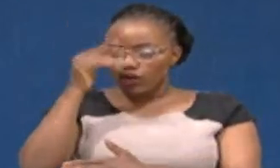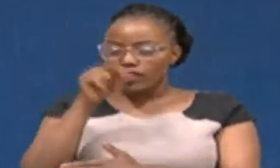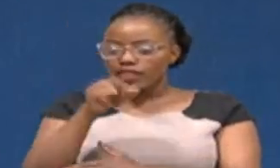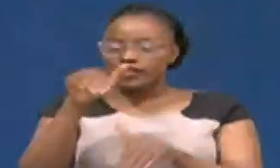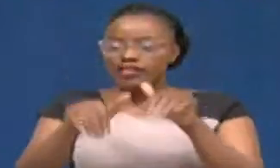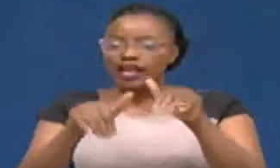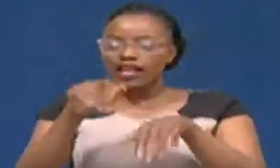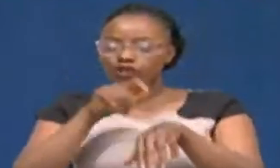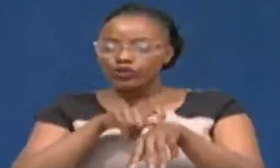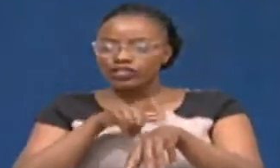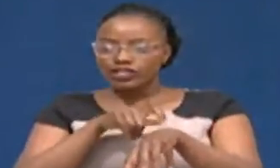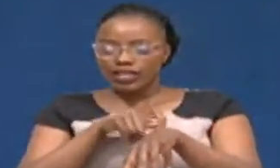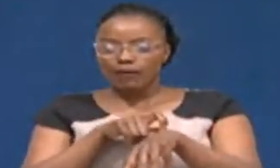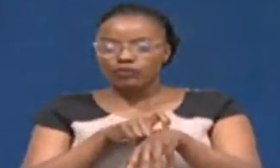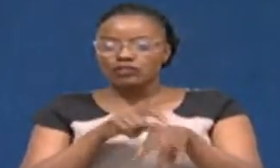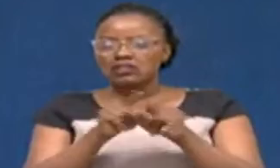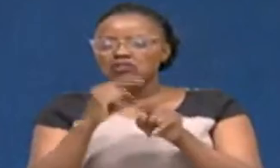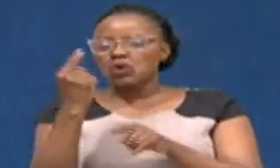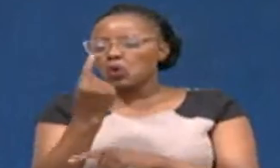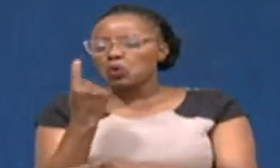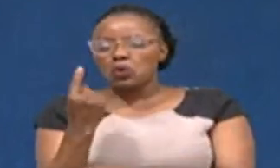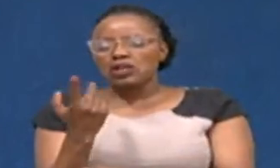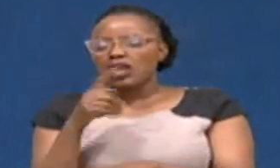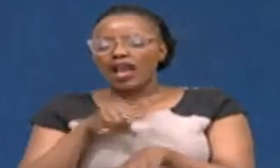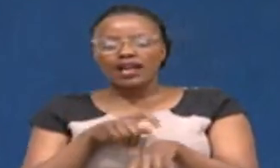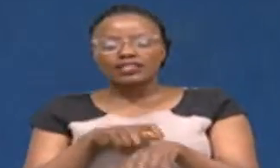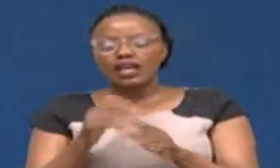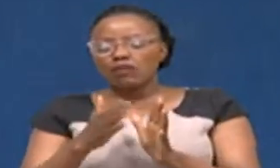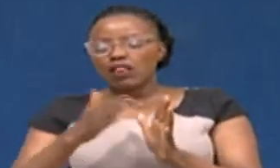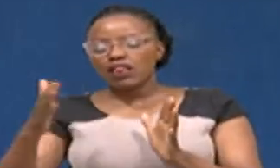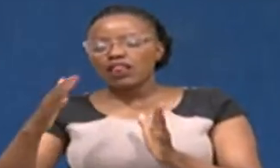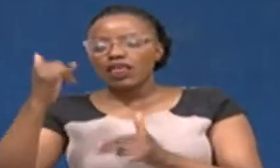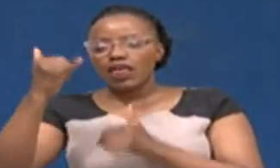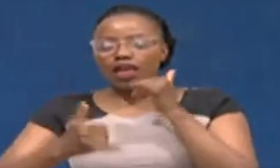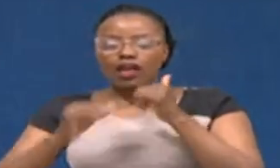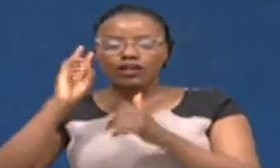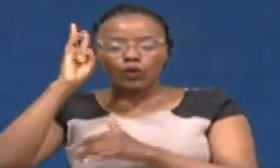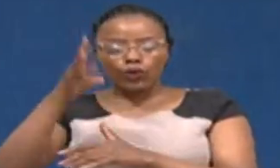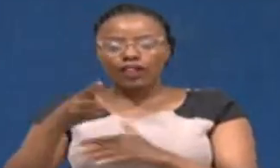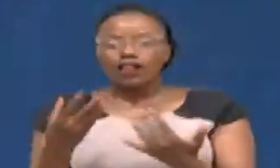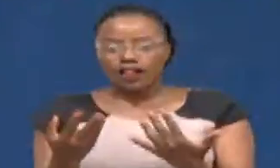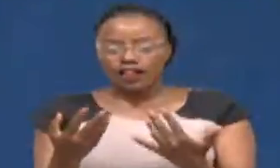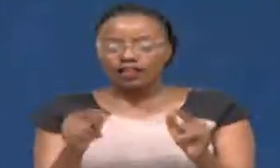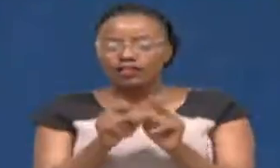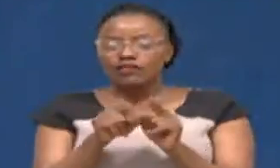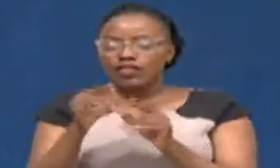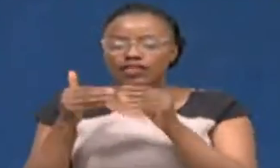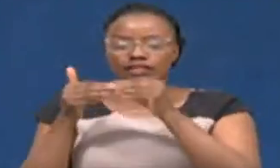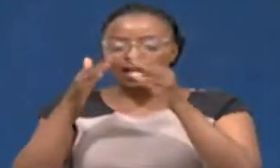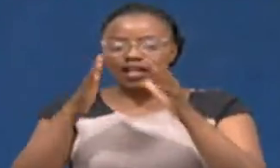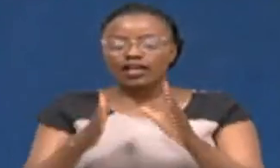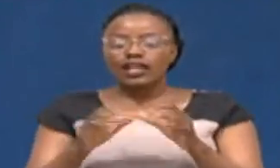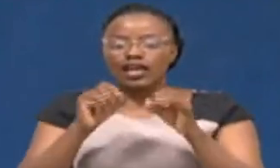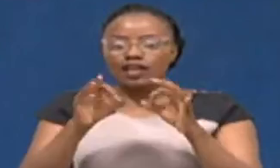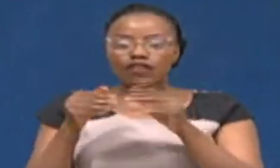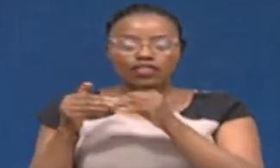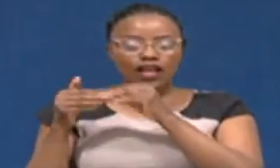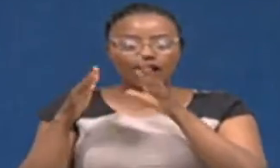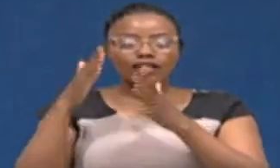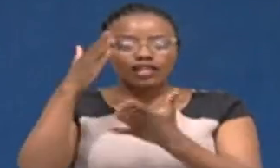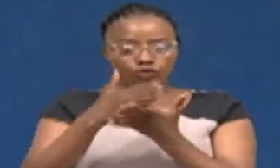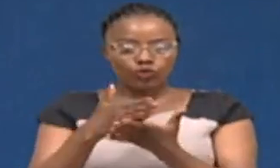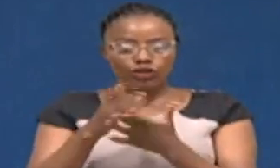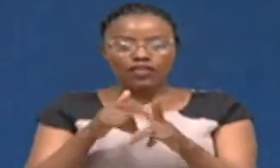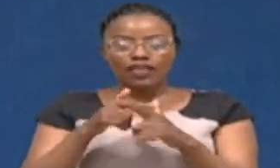this electioneering period is just but a season. It will come and will go. These leaders, if they are leaders